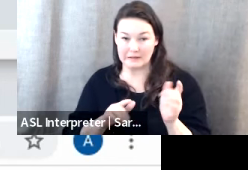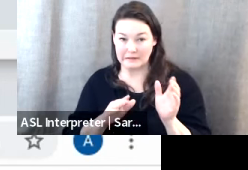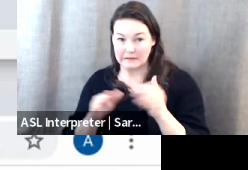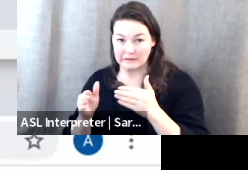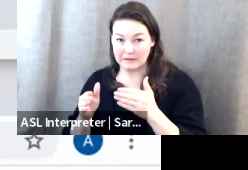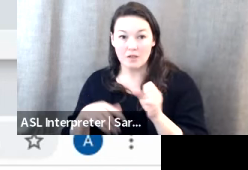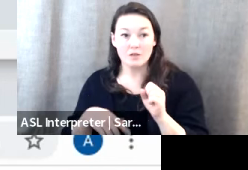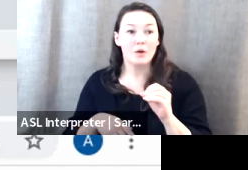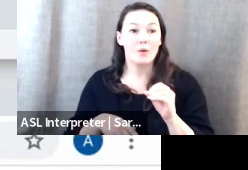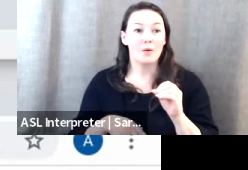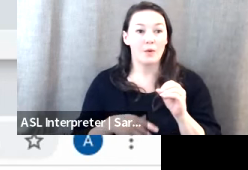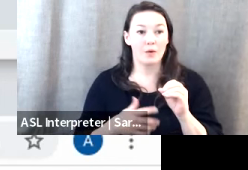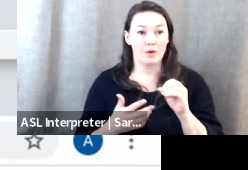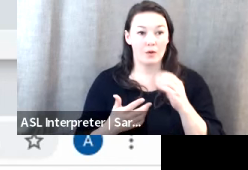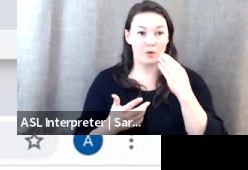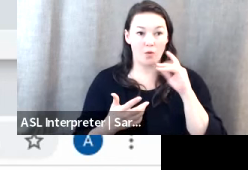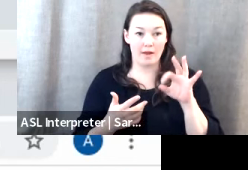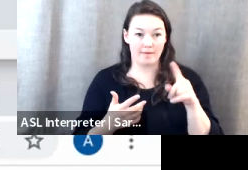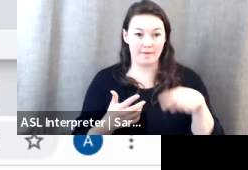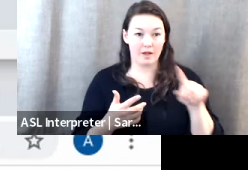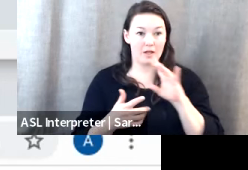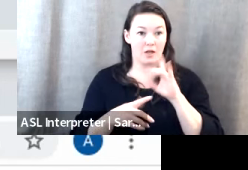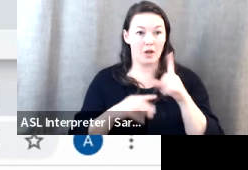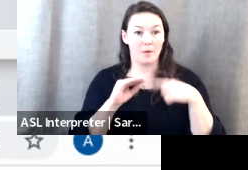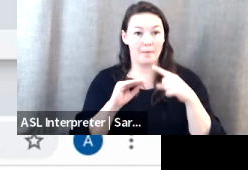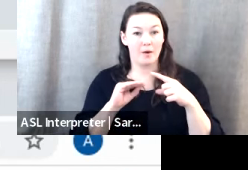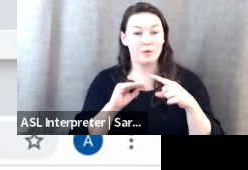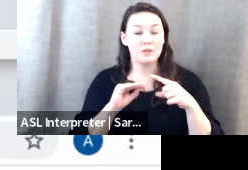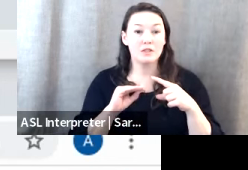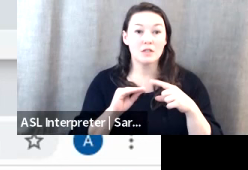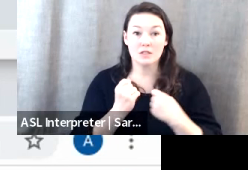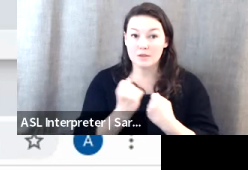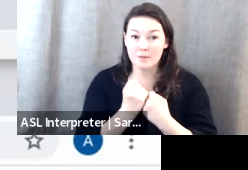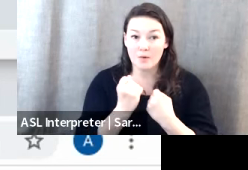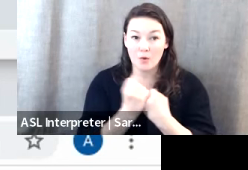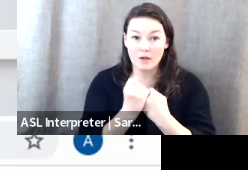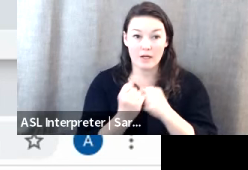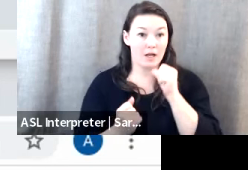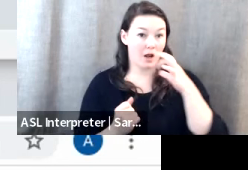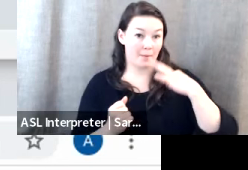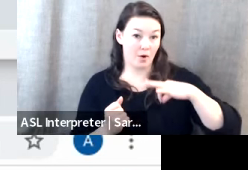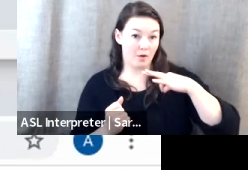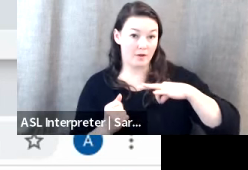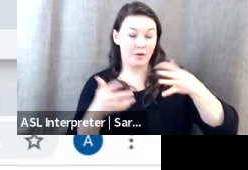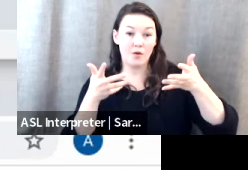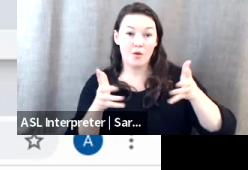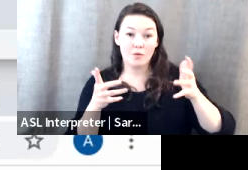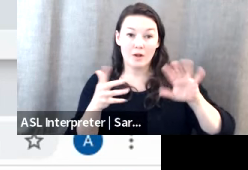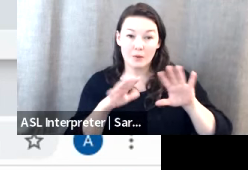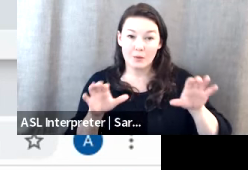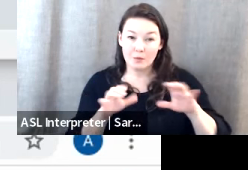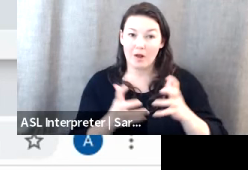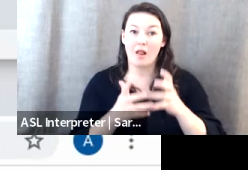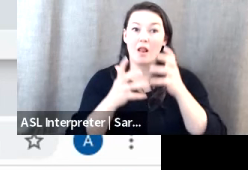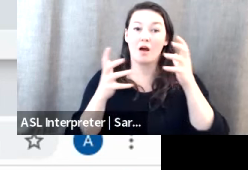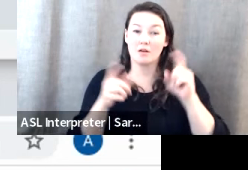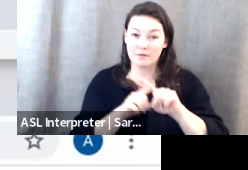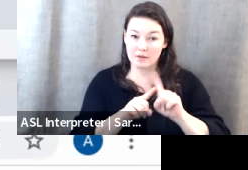guys already talked about supporting those nonprofits that are already doing many of the